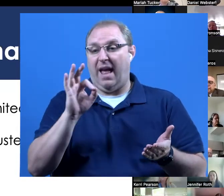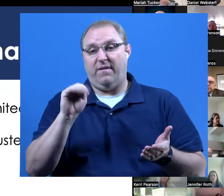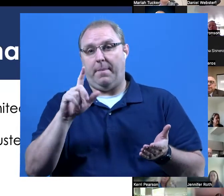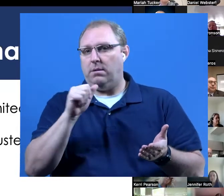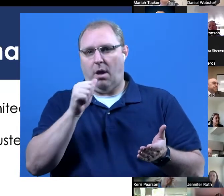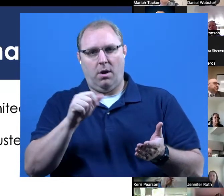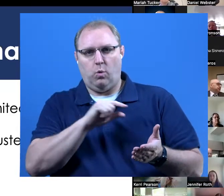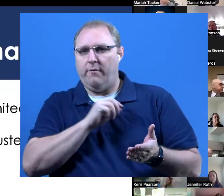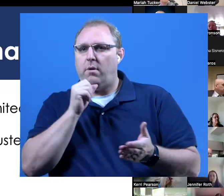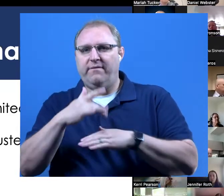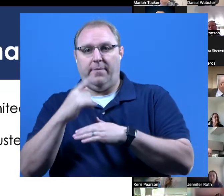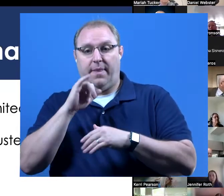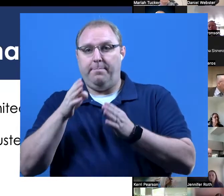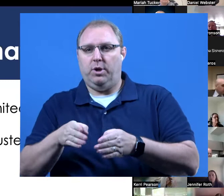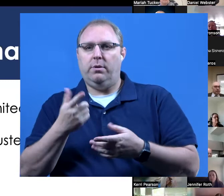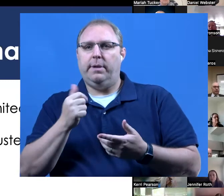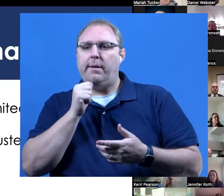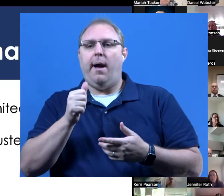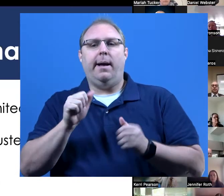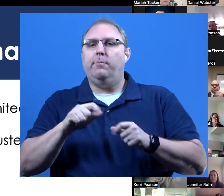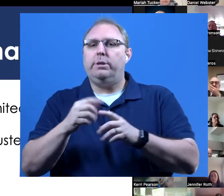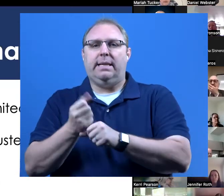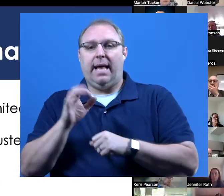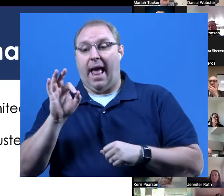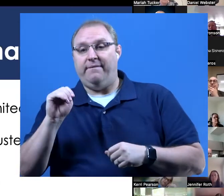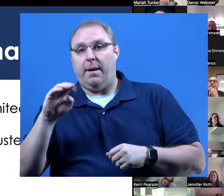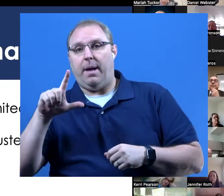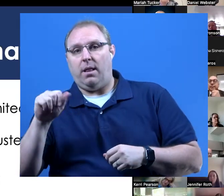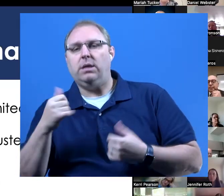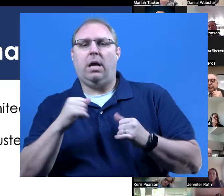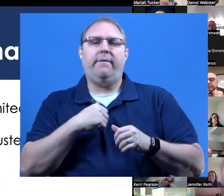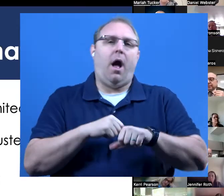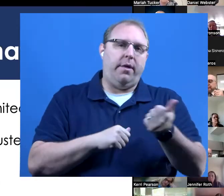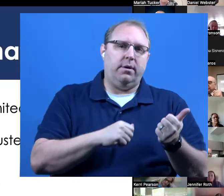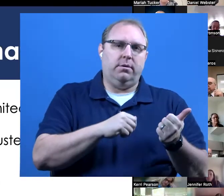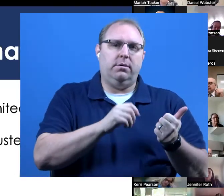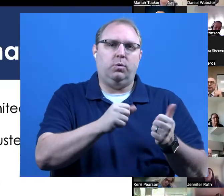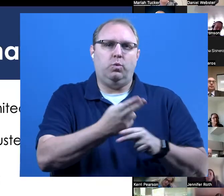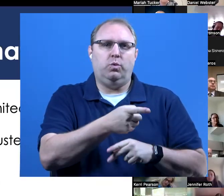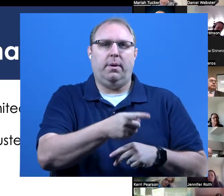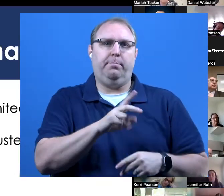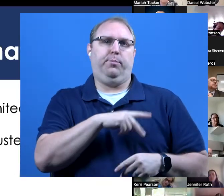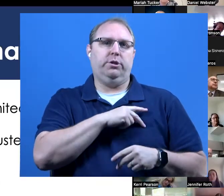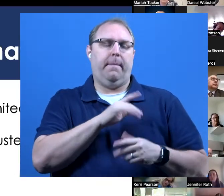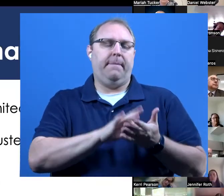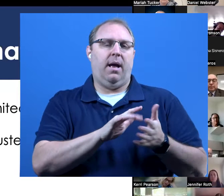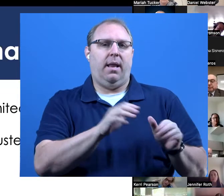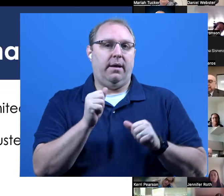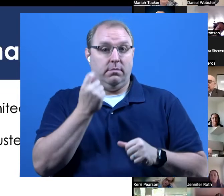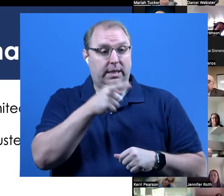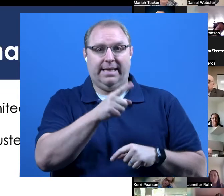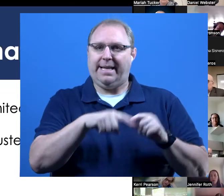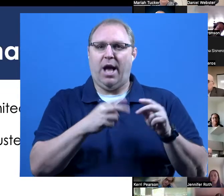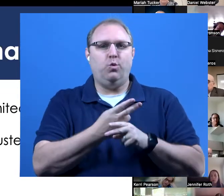limited amount of unpaid leave when FMLA is not available, or the person's not eligible for FMLA, or FMLA